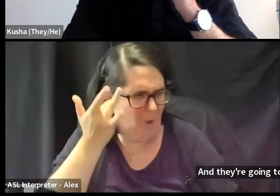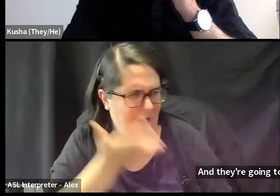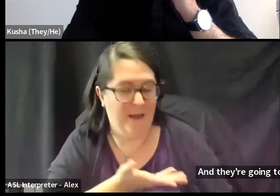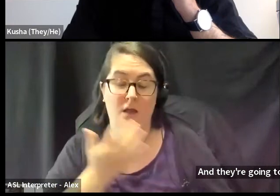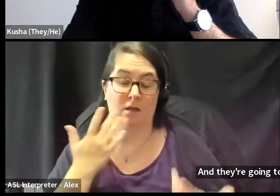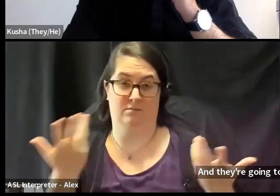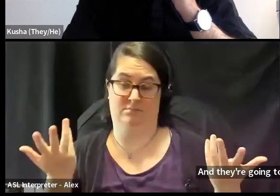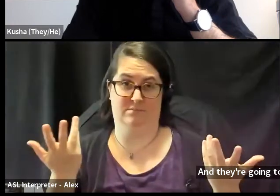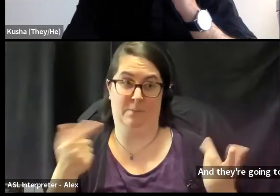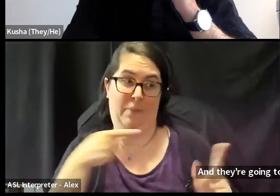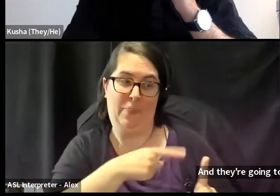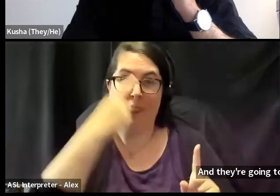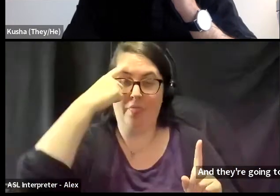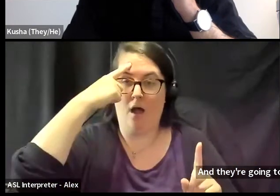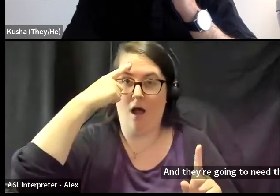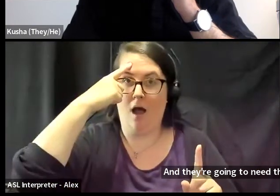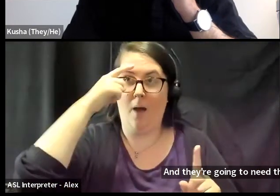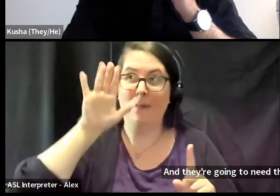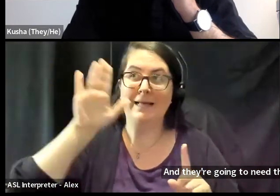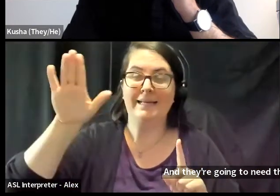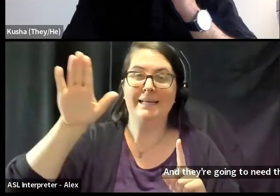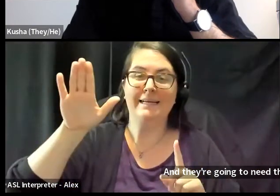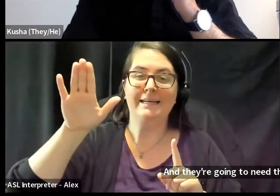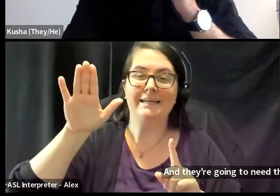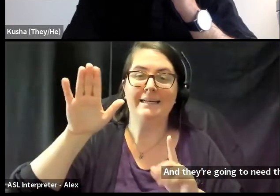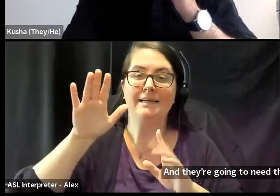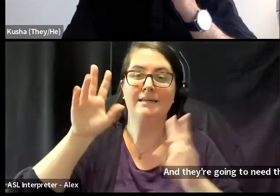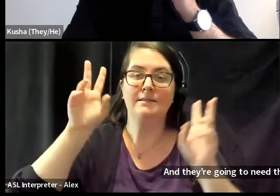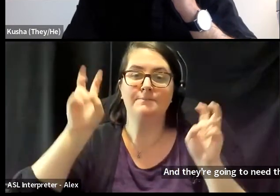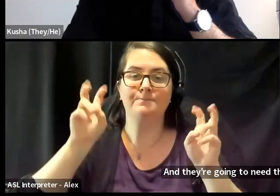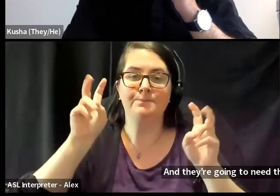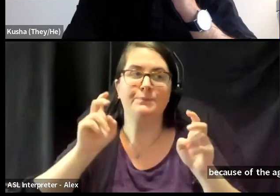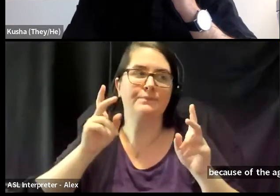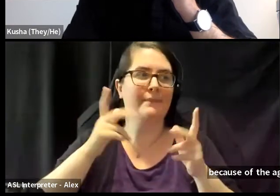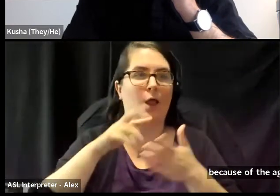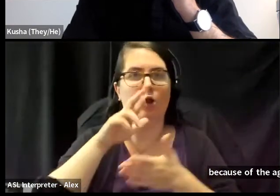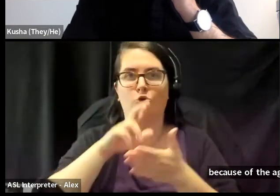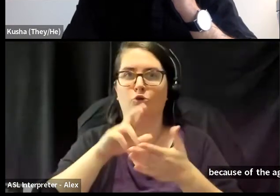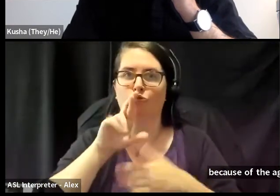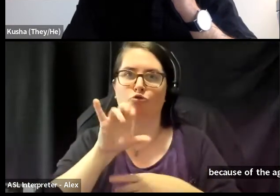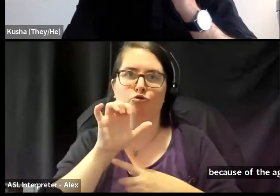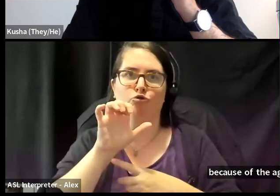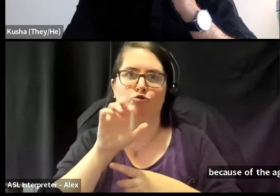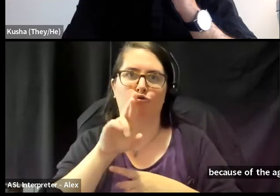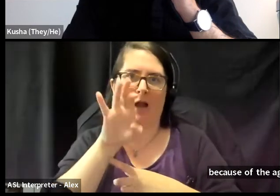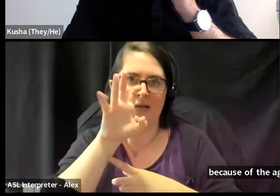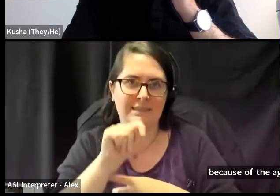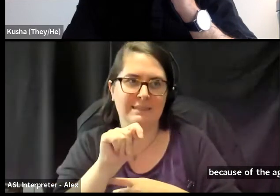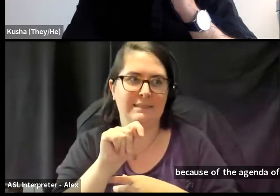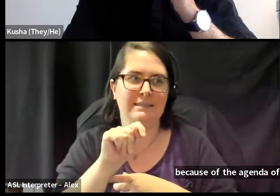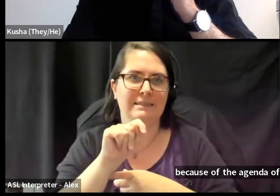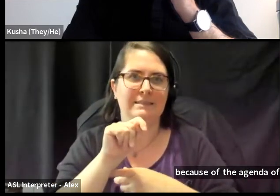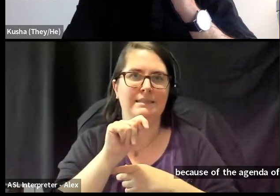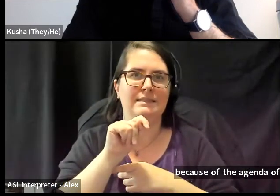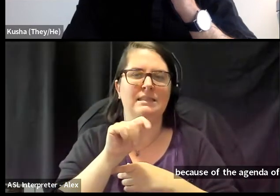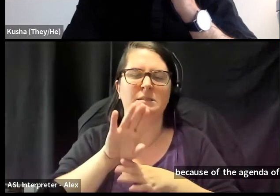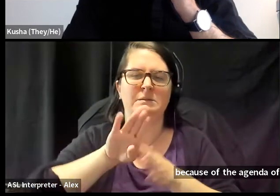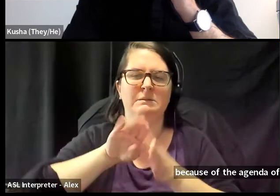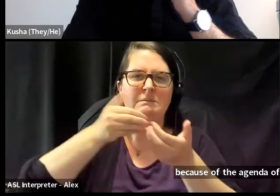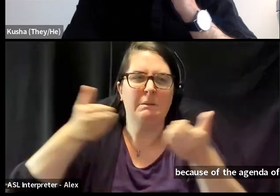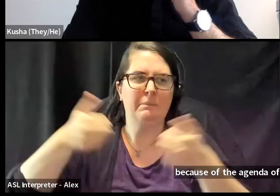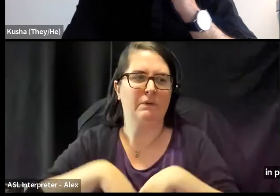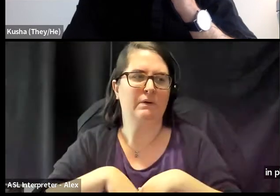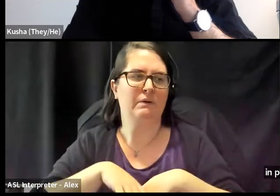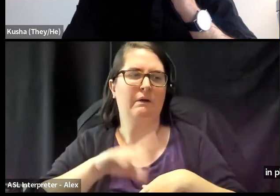they think because of the agenda of let's keep this racist thing in place, let's keep the gays and all of these people in